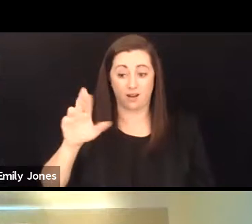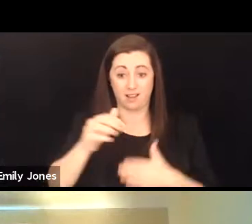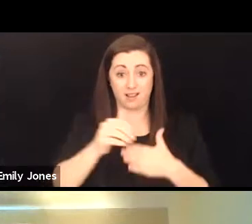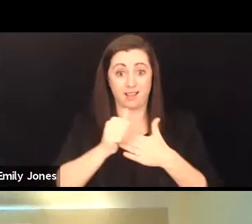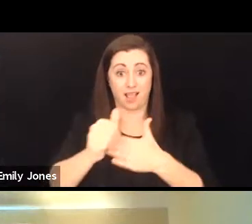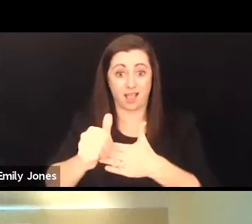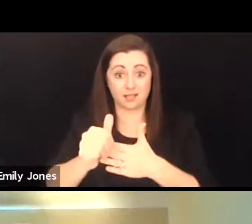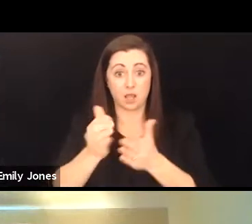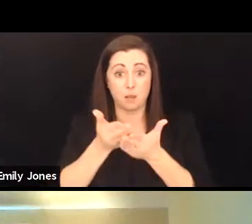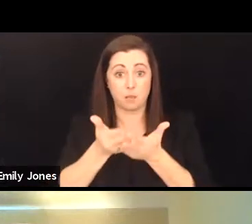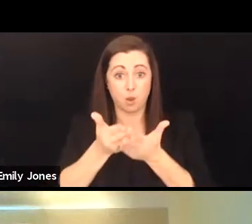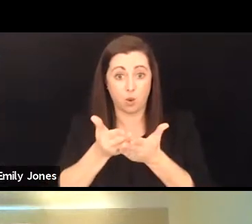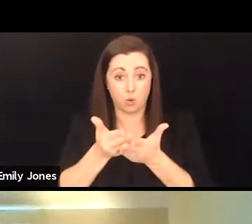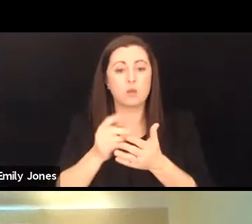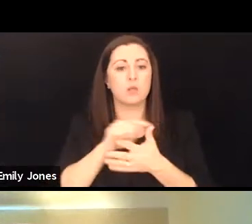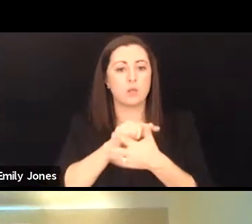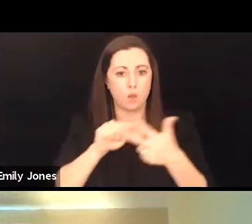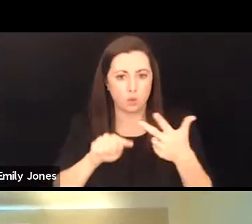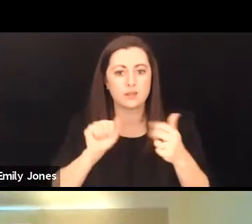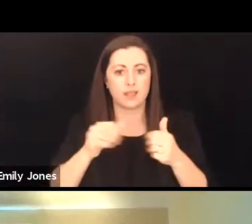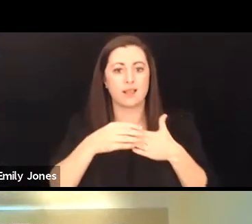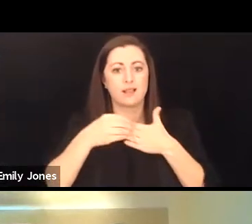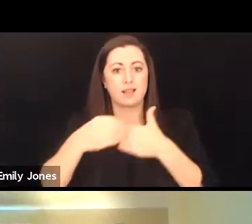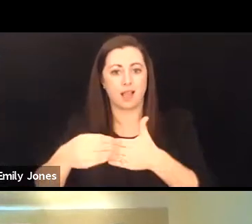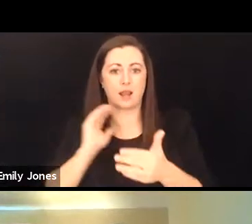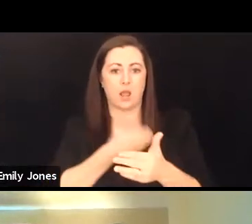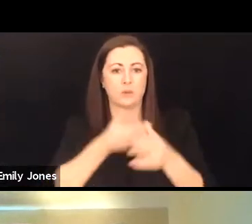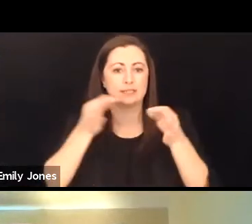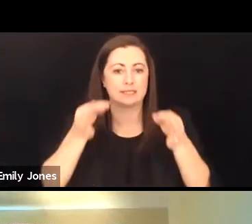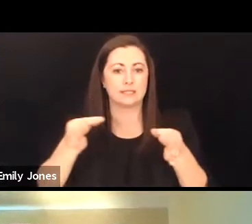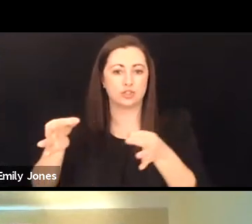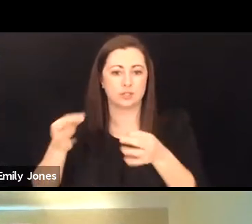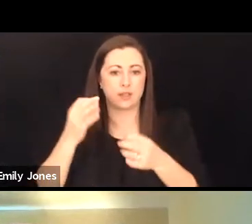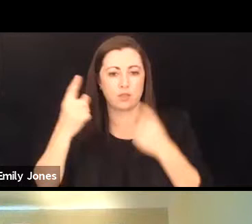guide our thoughts and decisions. Fantastic, thank you.